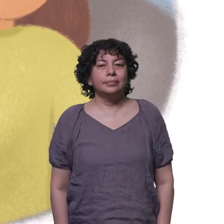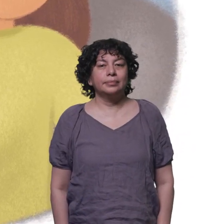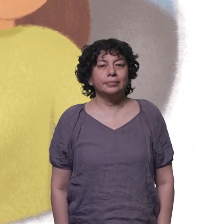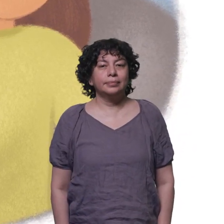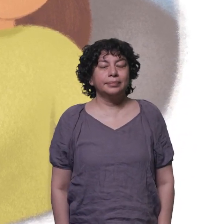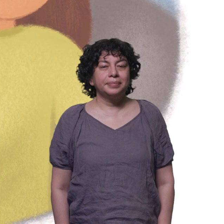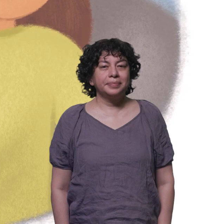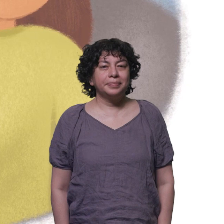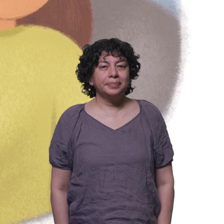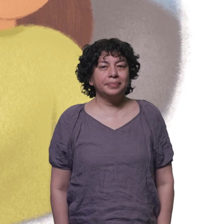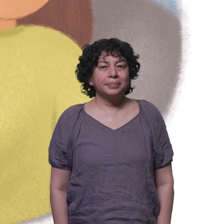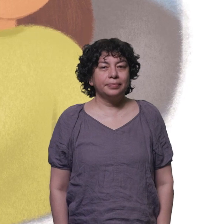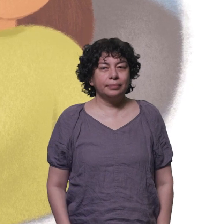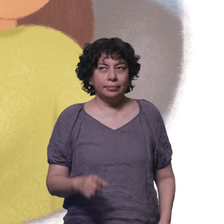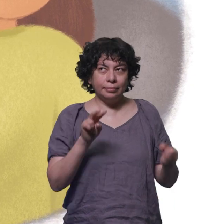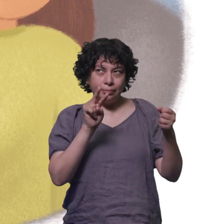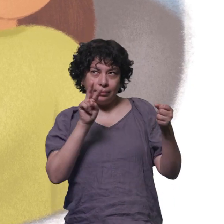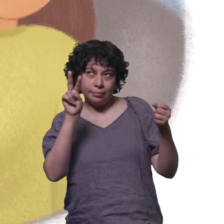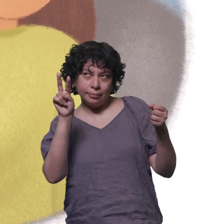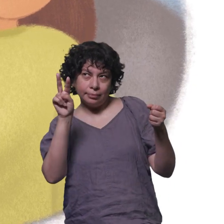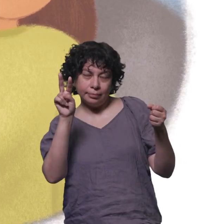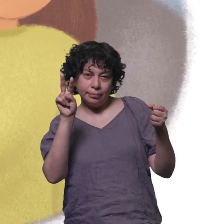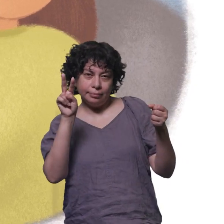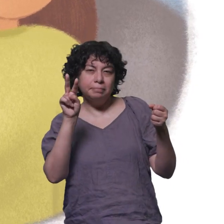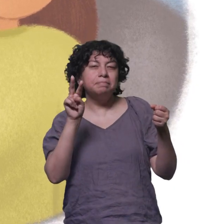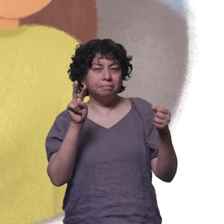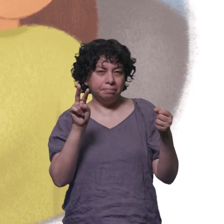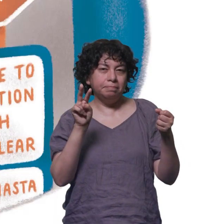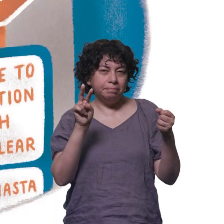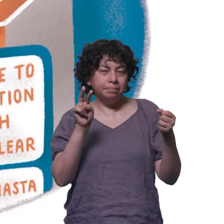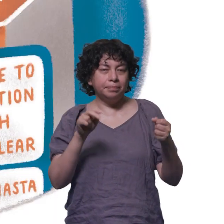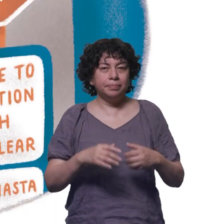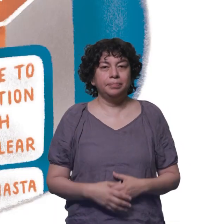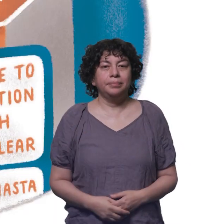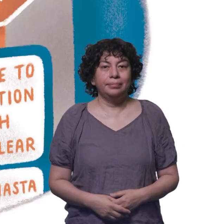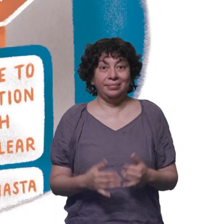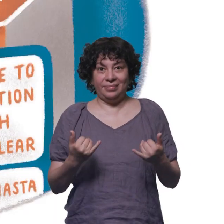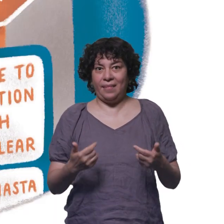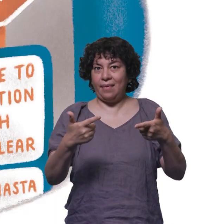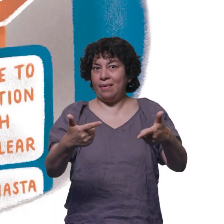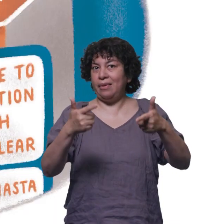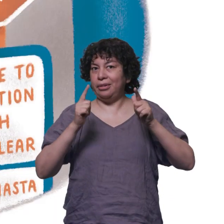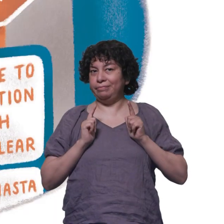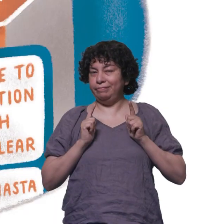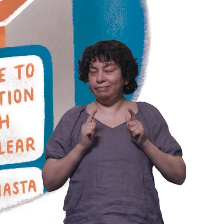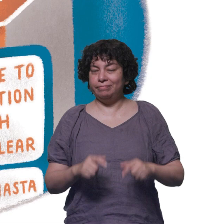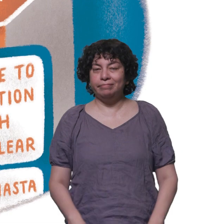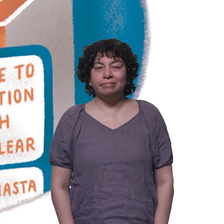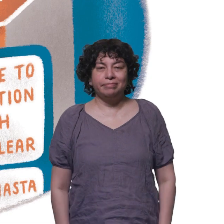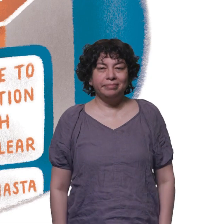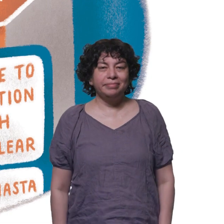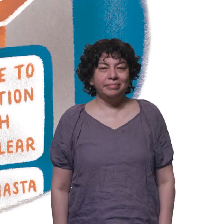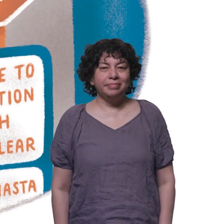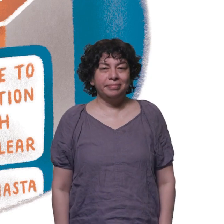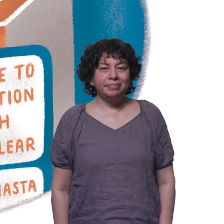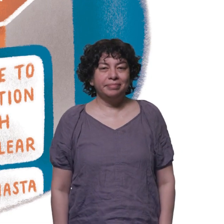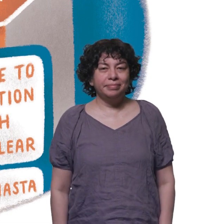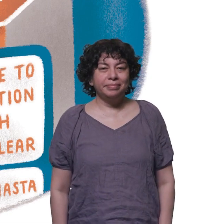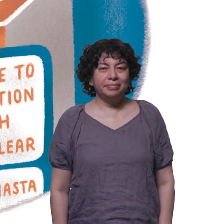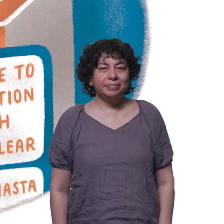faces. Mommy gives us a look from the rear view mirror. It's our turn now.